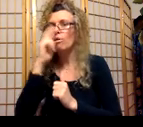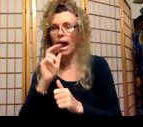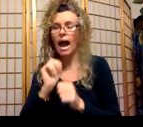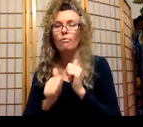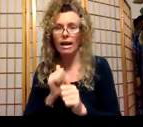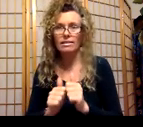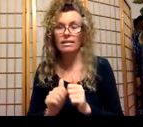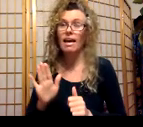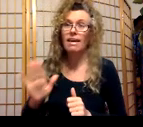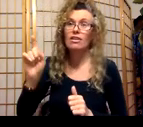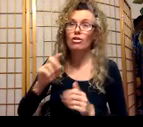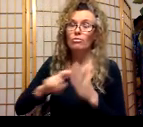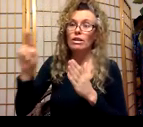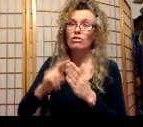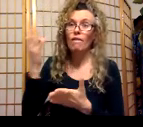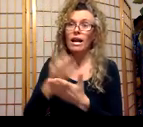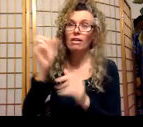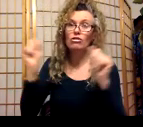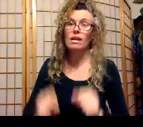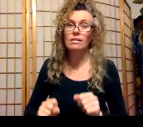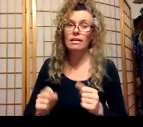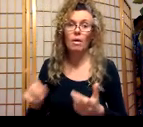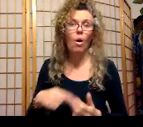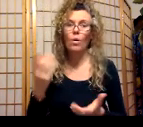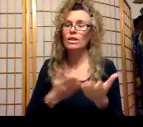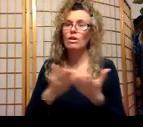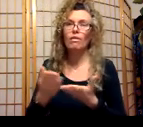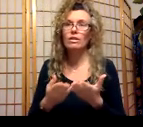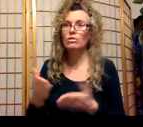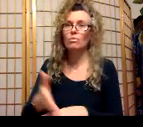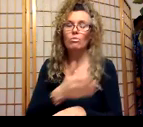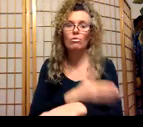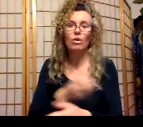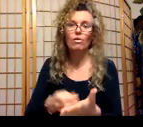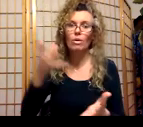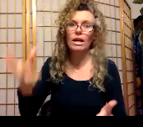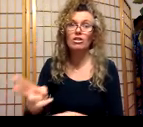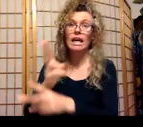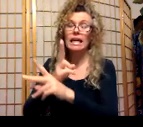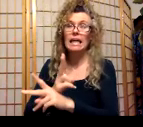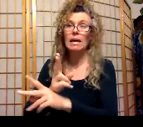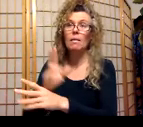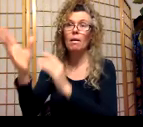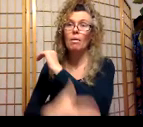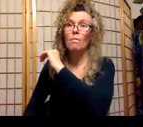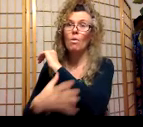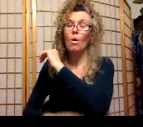they should research the financial system that only services to better the rich and keep the poor miserable.